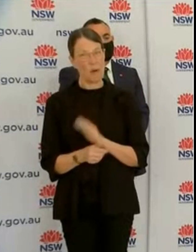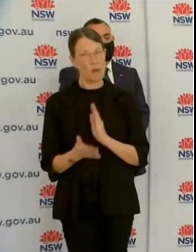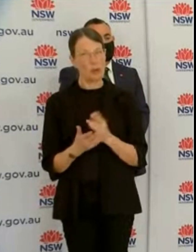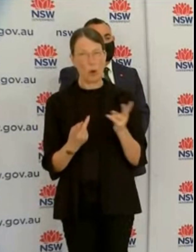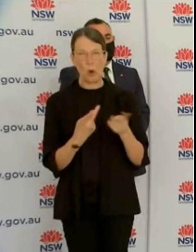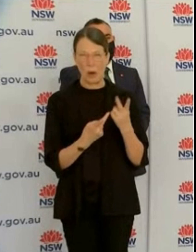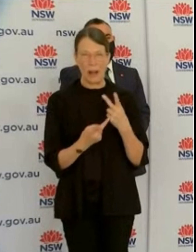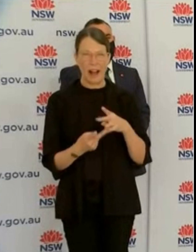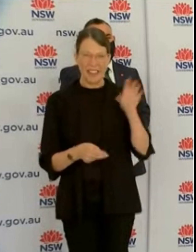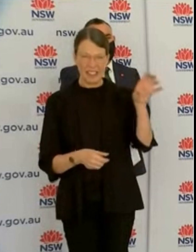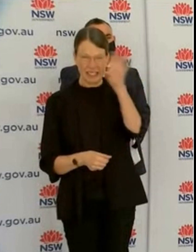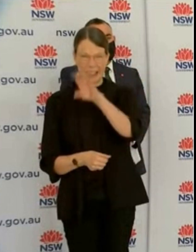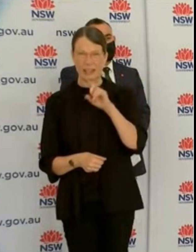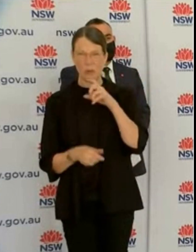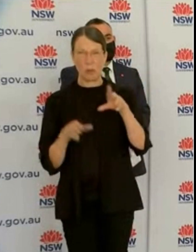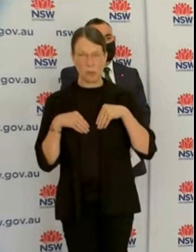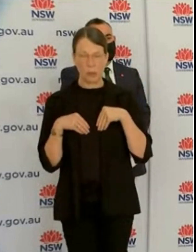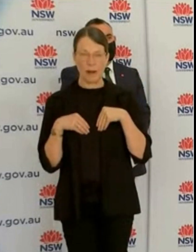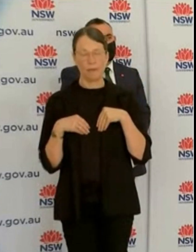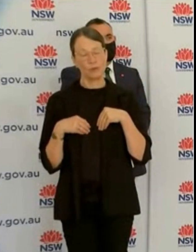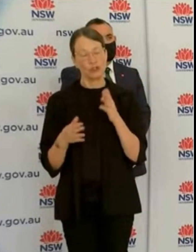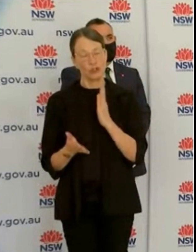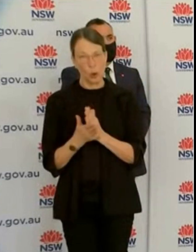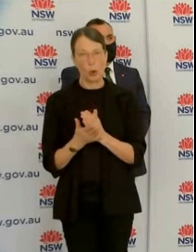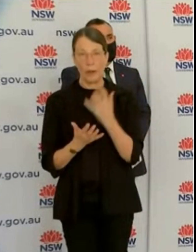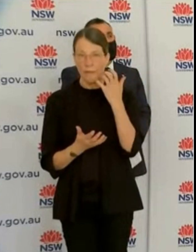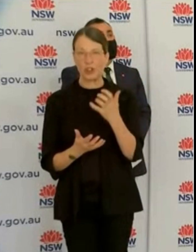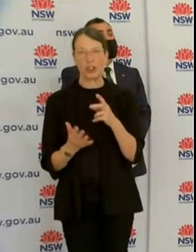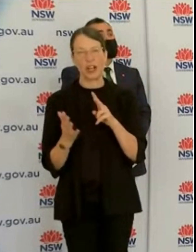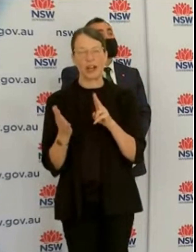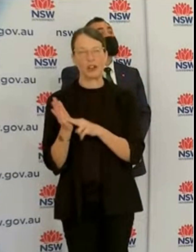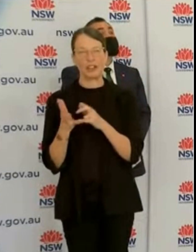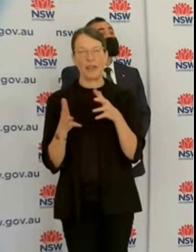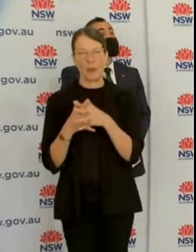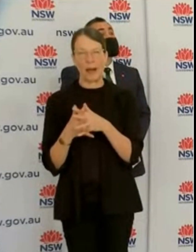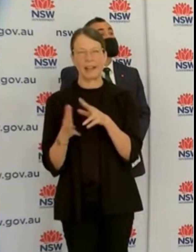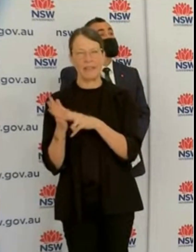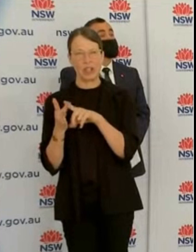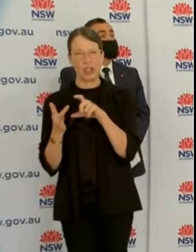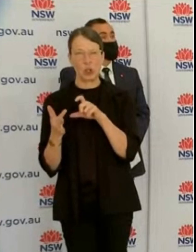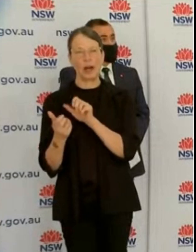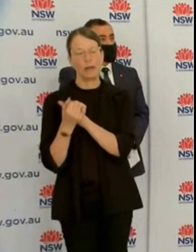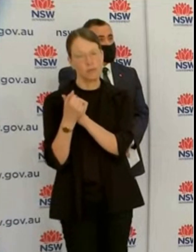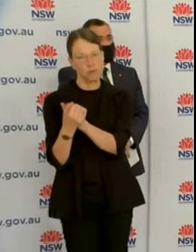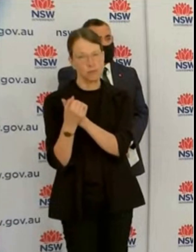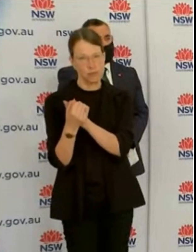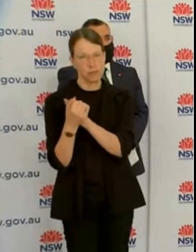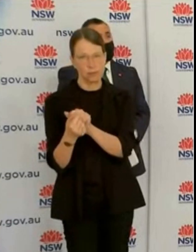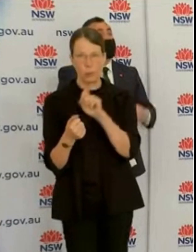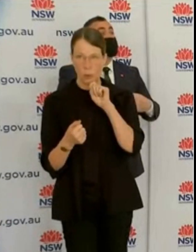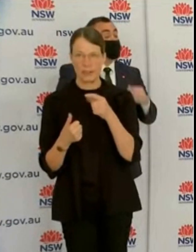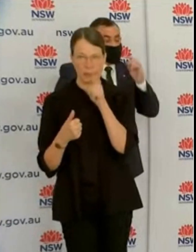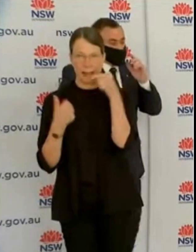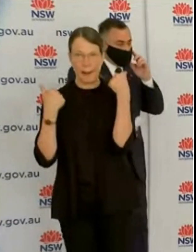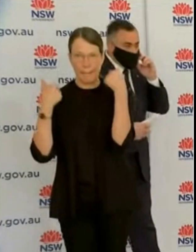other states will come on board, and I'm confident Victoria and New South Wales will work together to make that happen. A question about Indigenous populations,